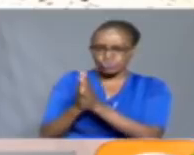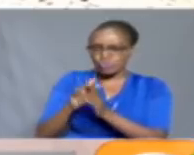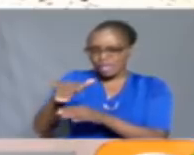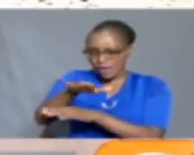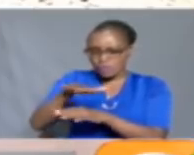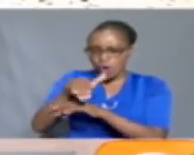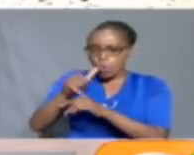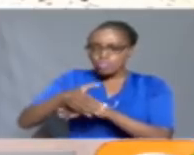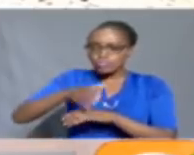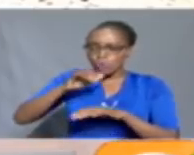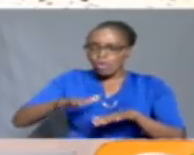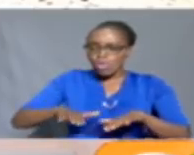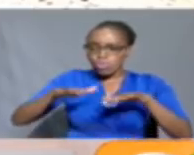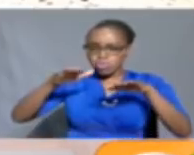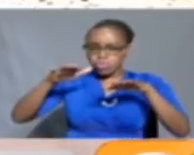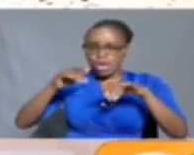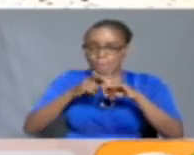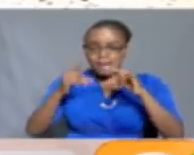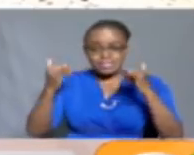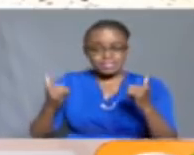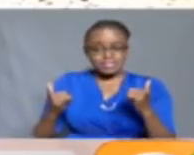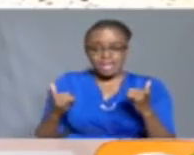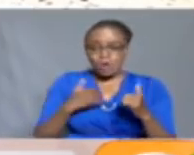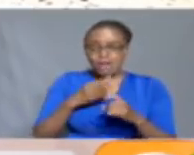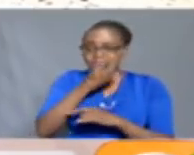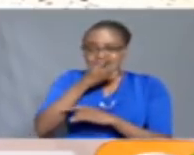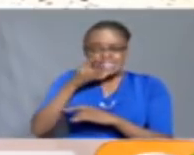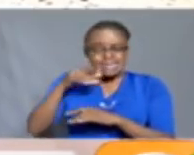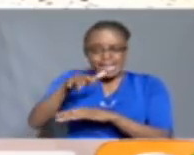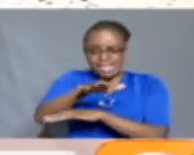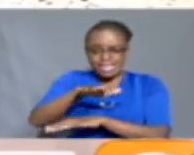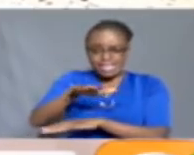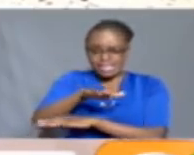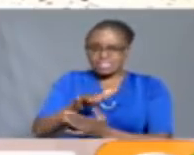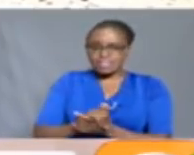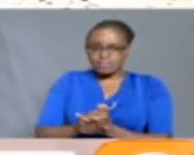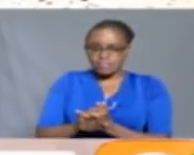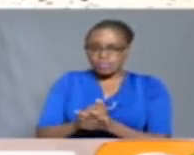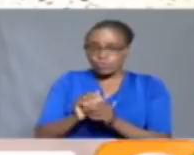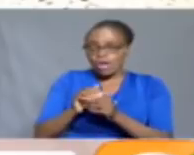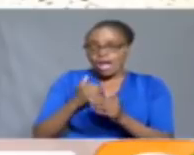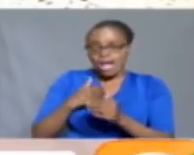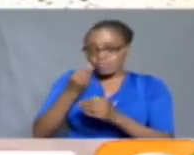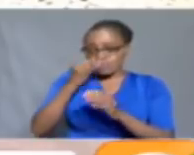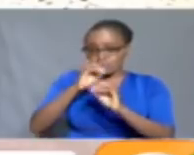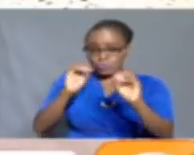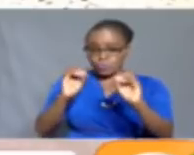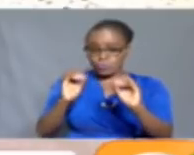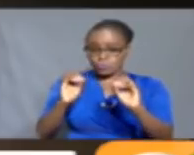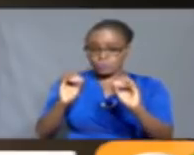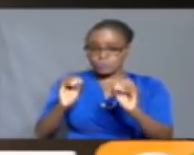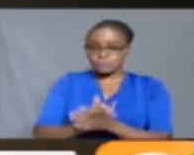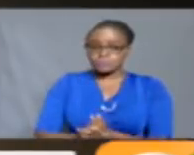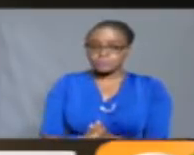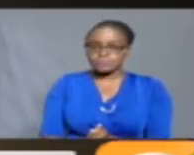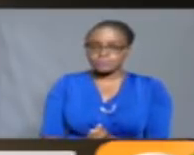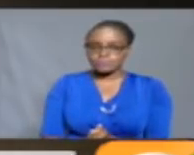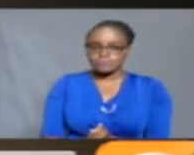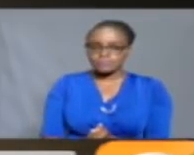was flooded and now is a dry delta without food.